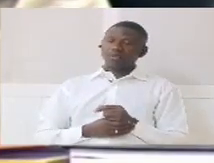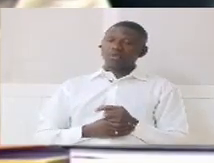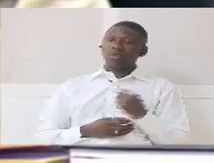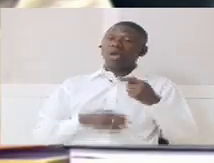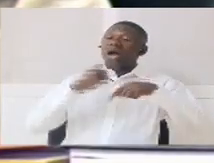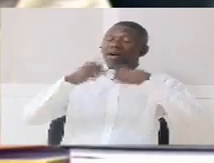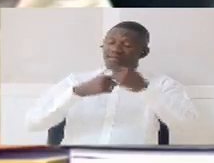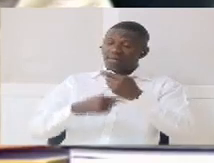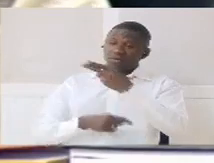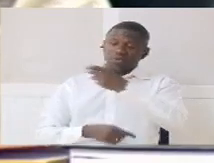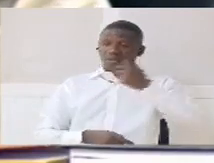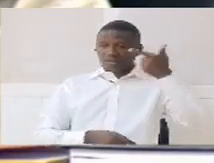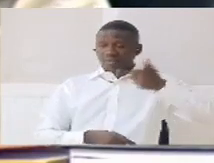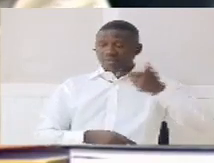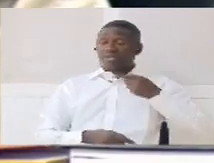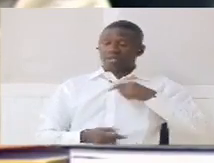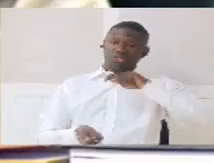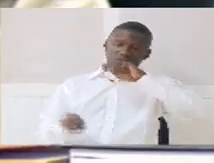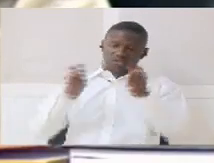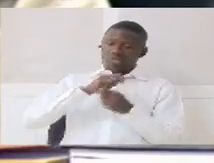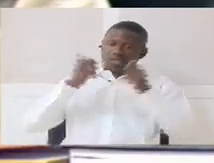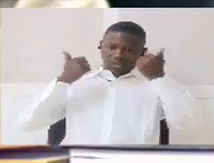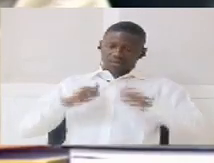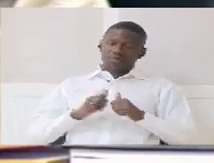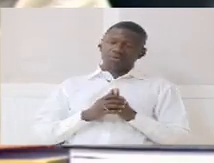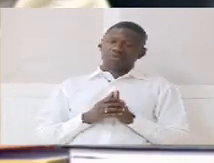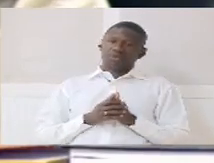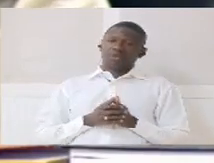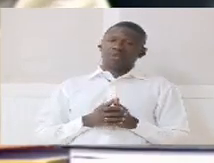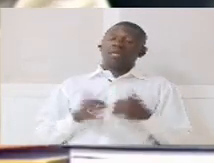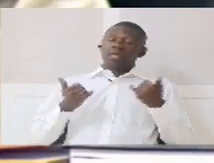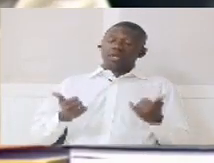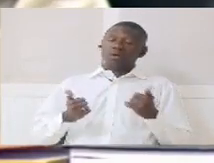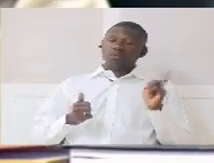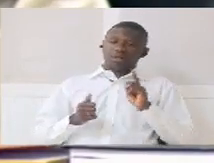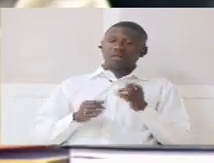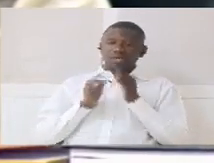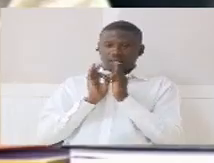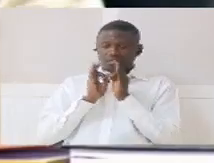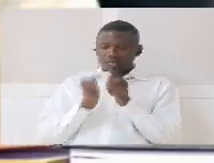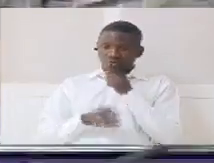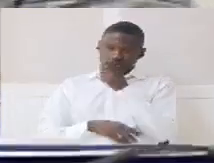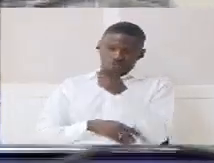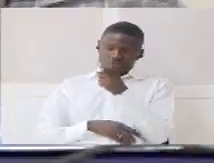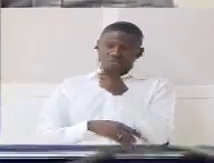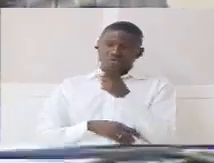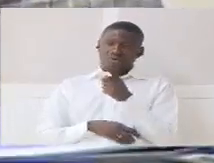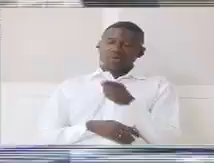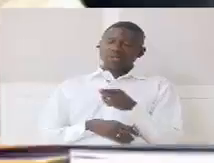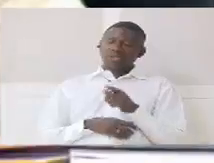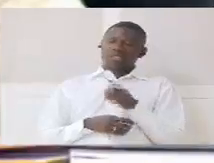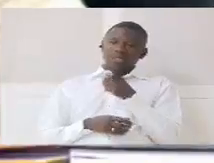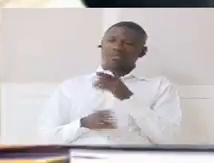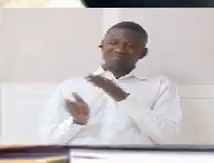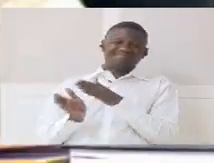2017. So what 2017 kola lo falin. So what I am now putting to you, say mbeme yitandi kanila, is that in spite of